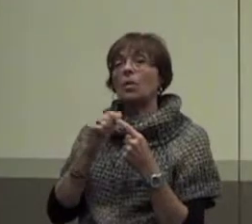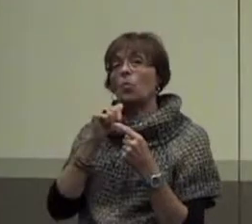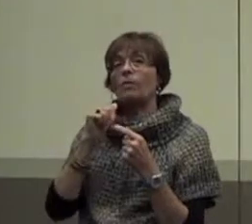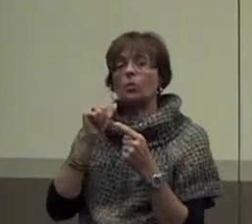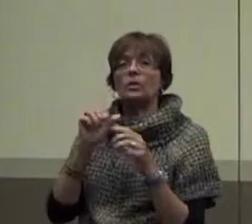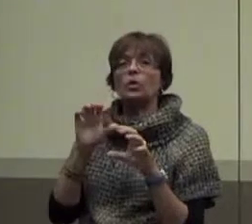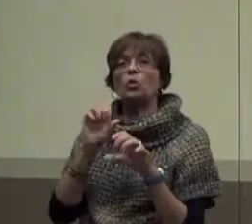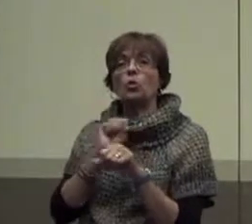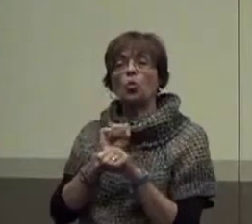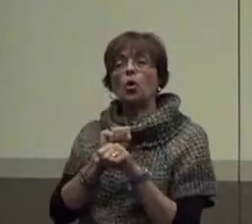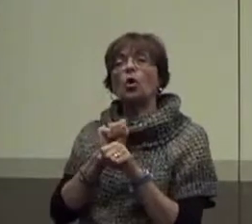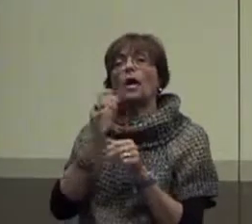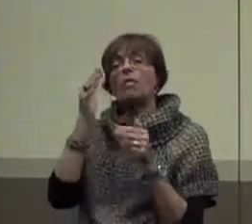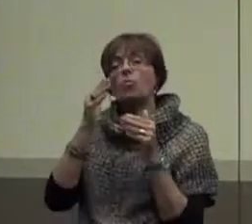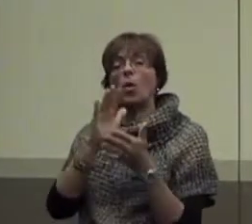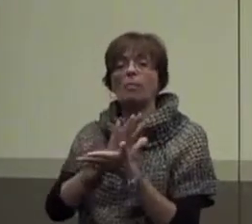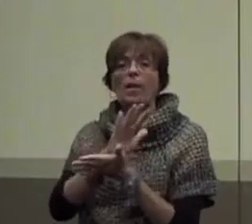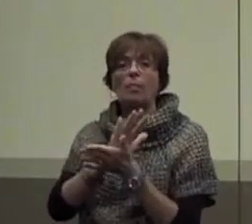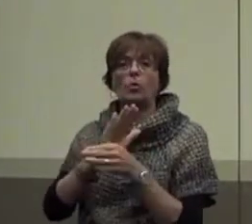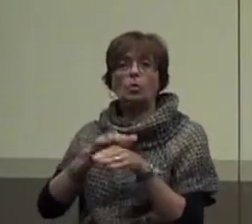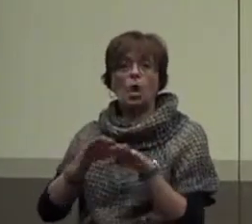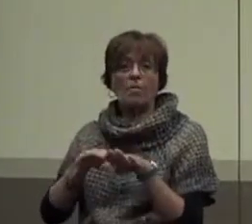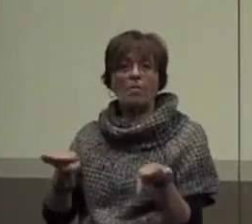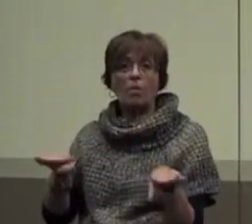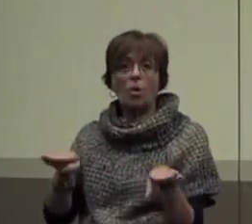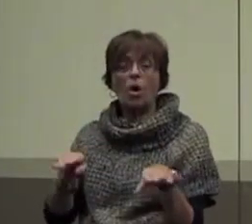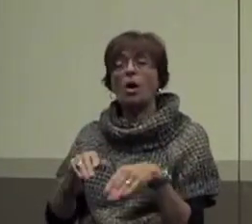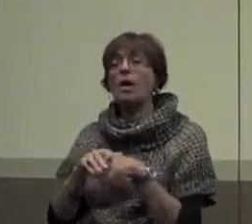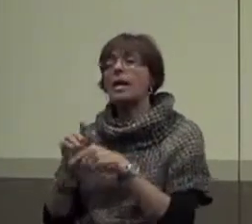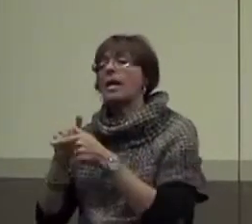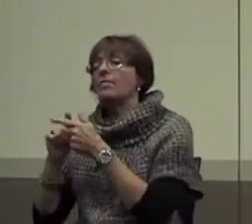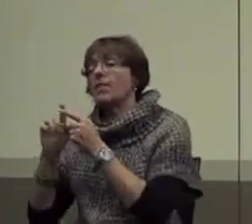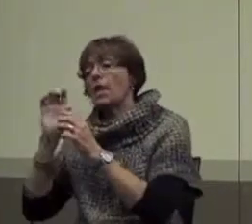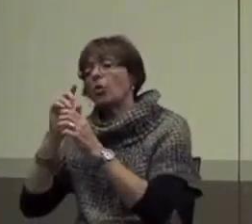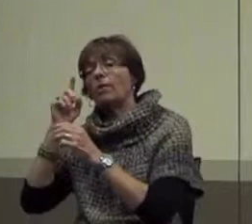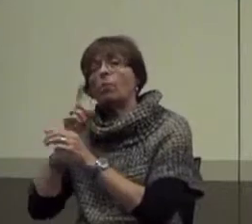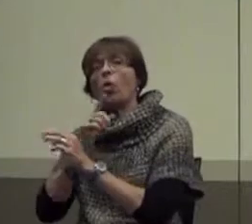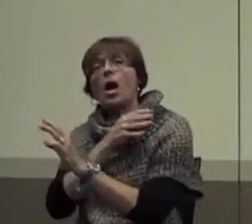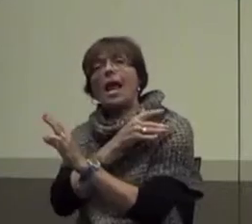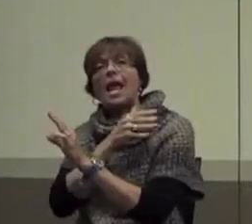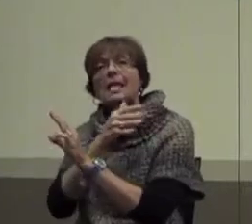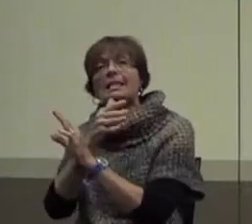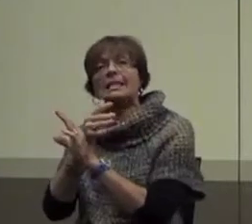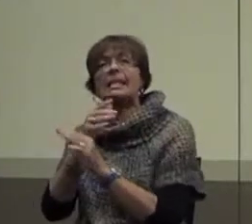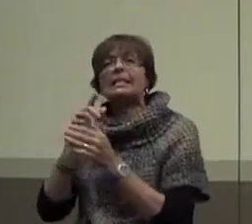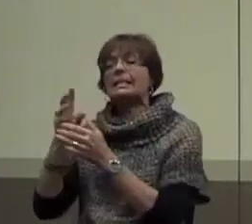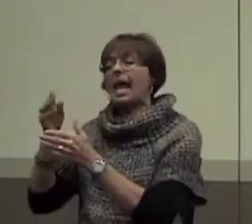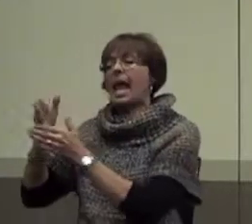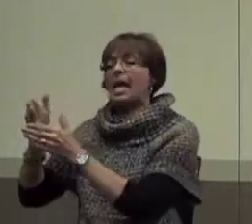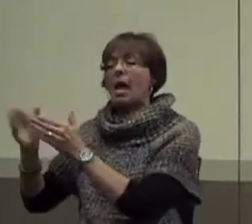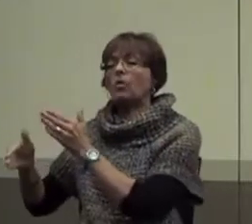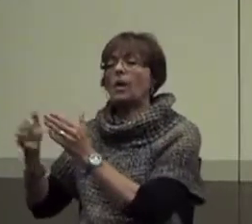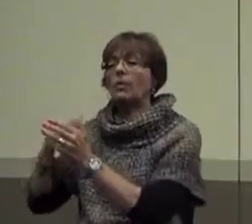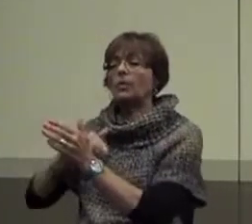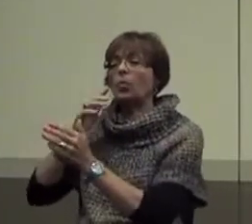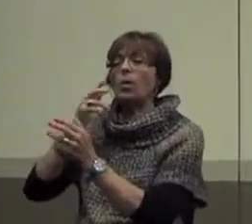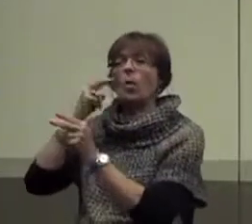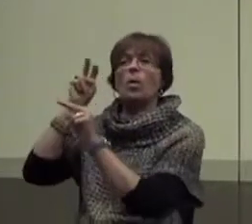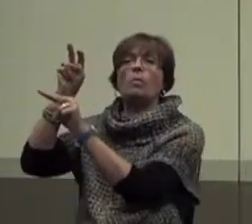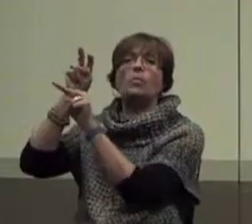refusing to do work, throwing papers on the floor, right? Then we look for what are those antecedents? What are the outcomes we're going to be observing